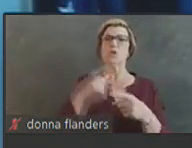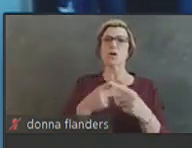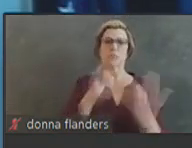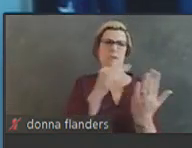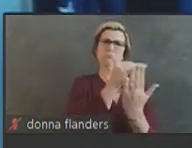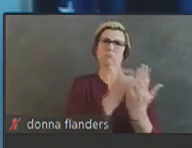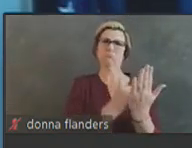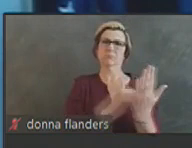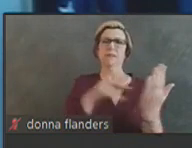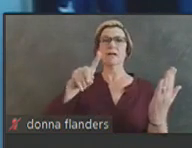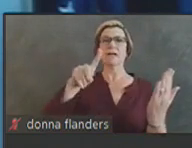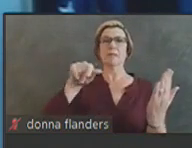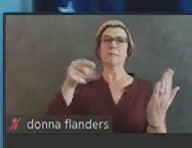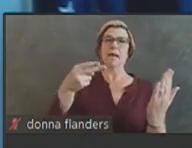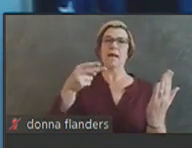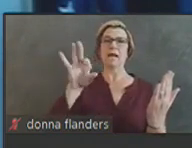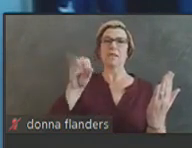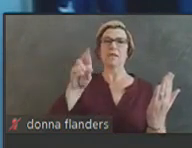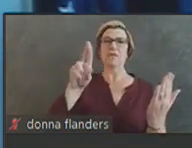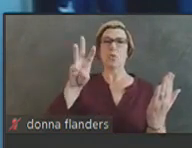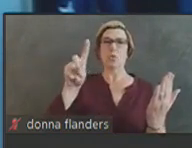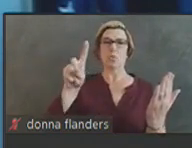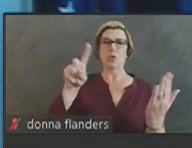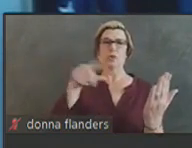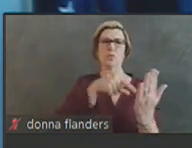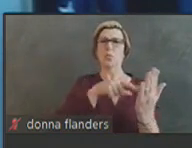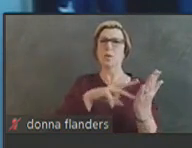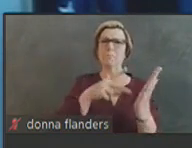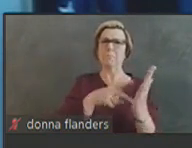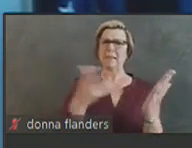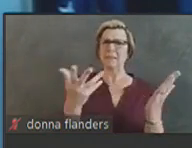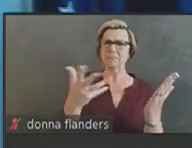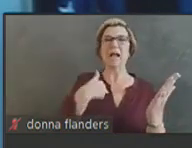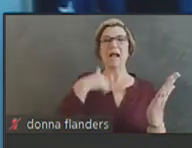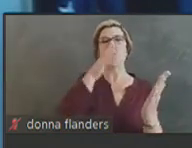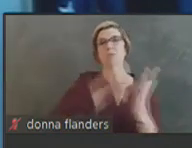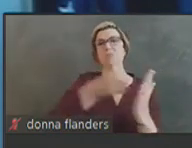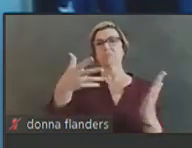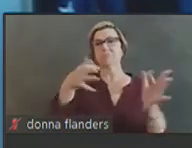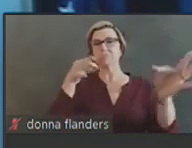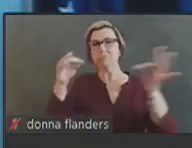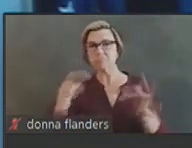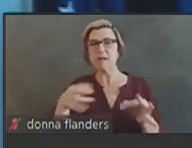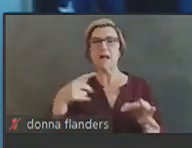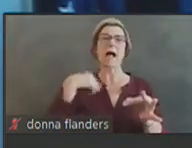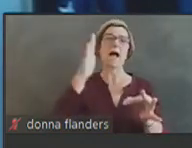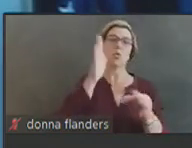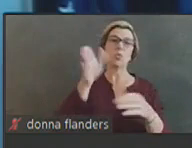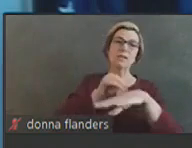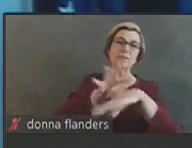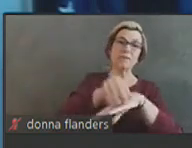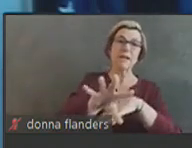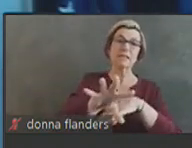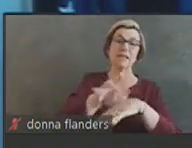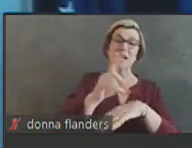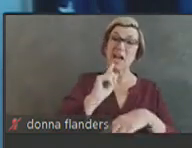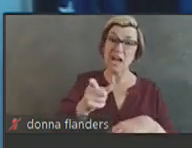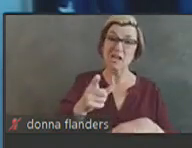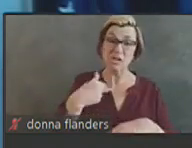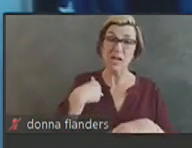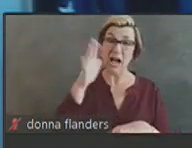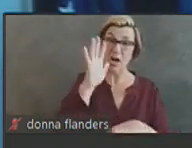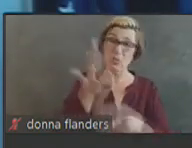And consequently, I will ask, I will urge, I will advise, I will implore, I'll literally beg,